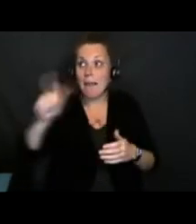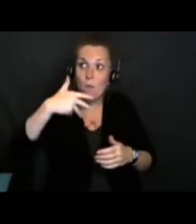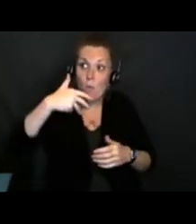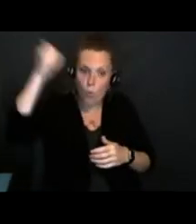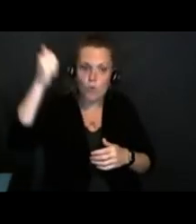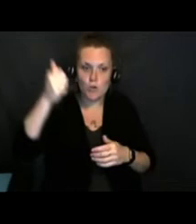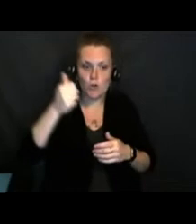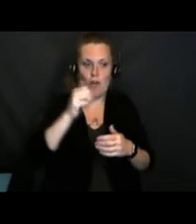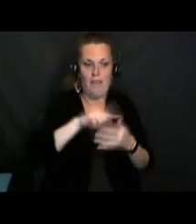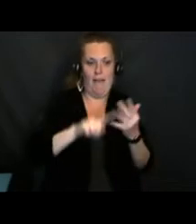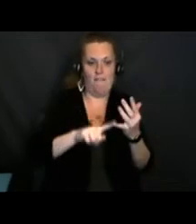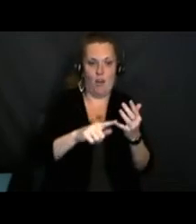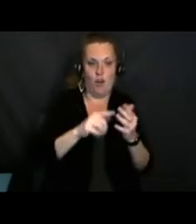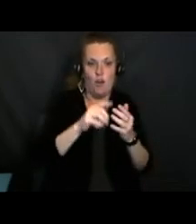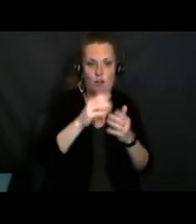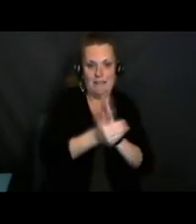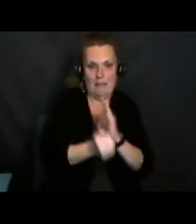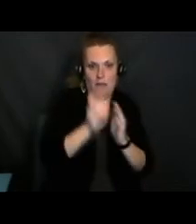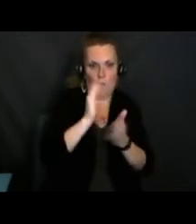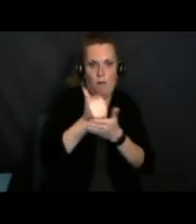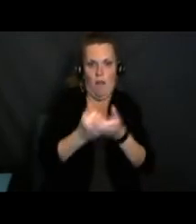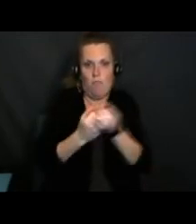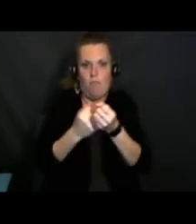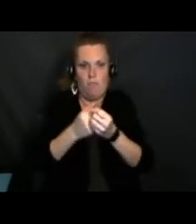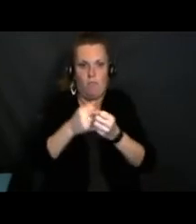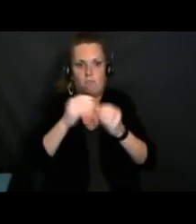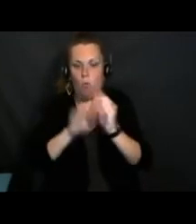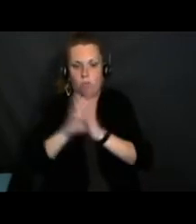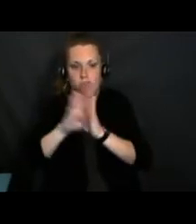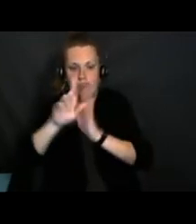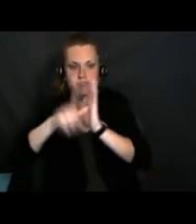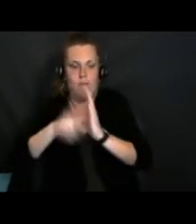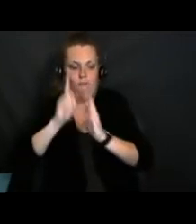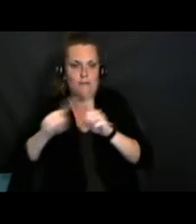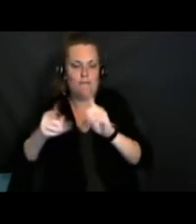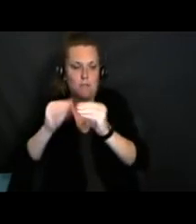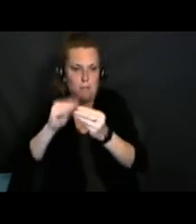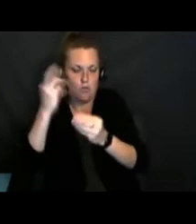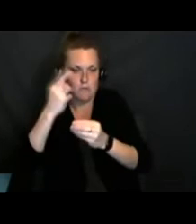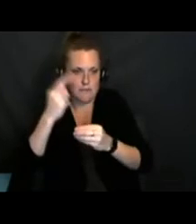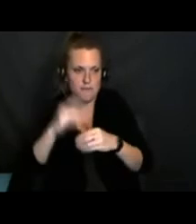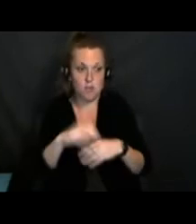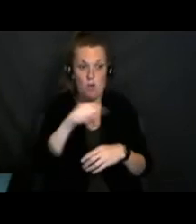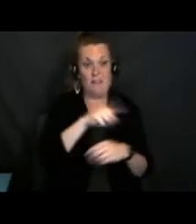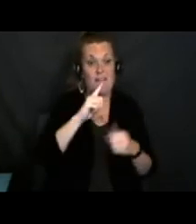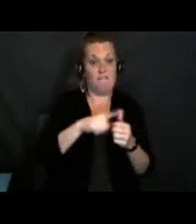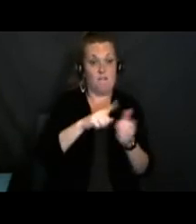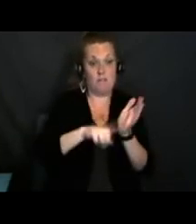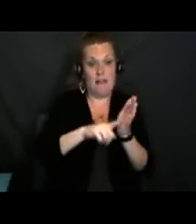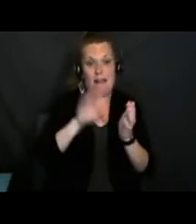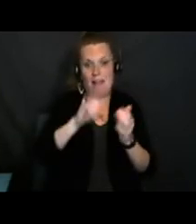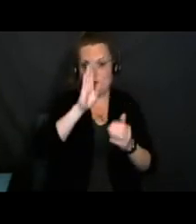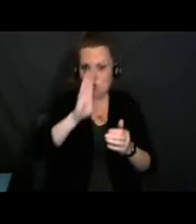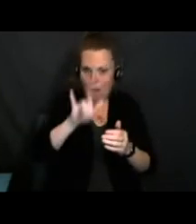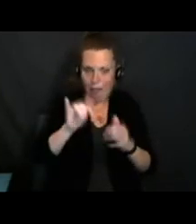in older children, for instance. So this is the very first study that directly compared different kinds of finger skills in